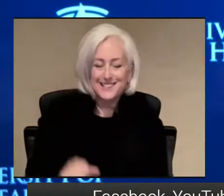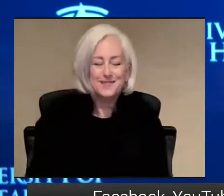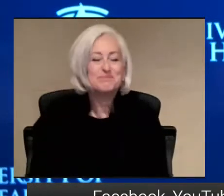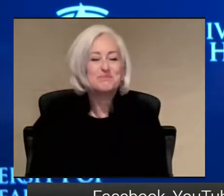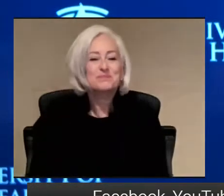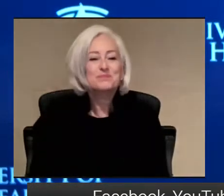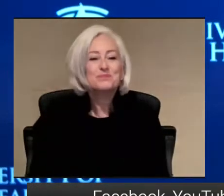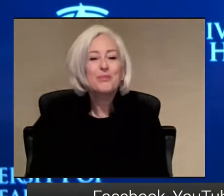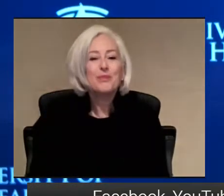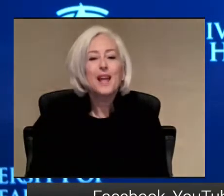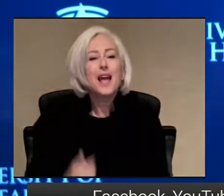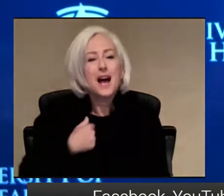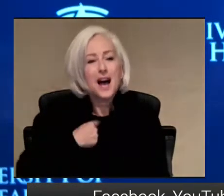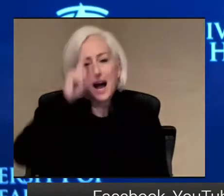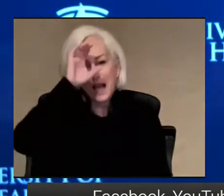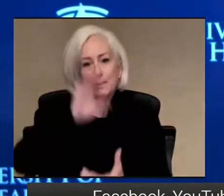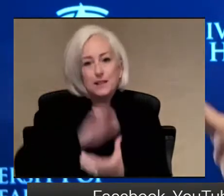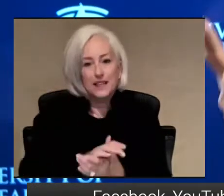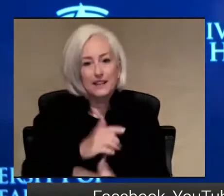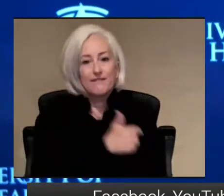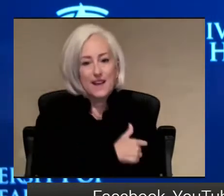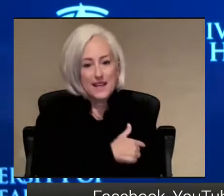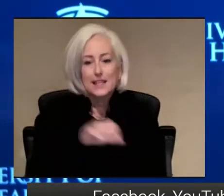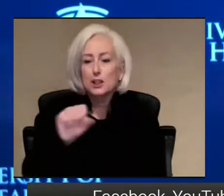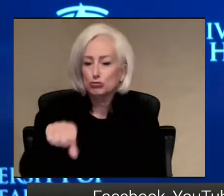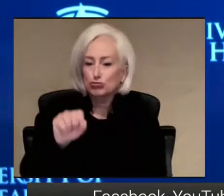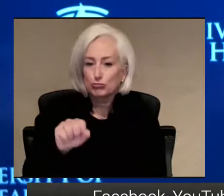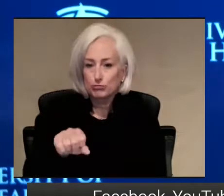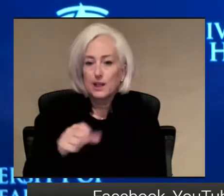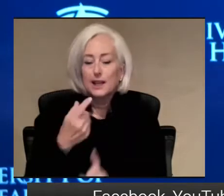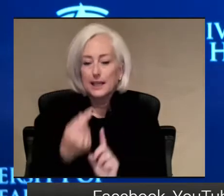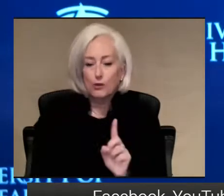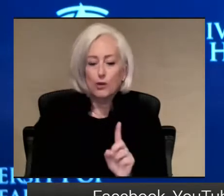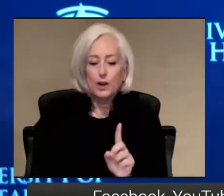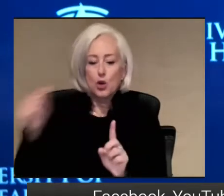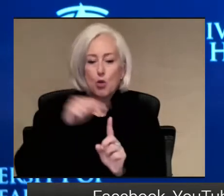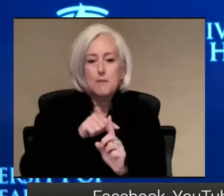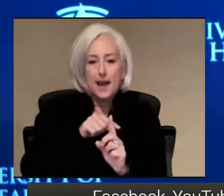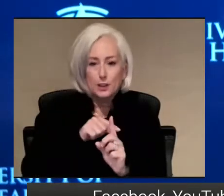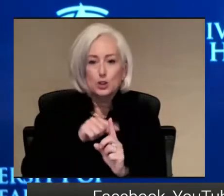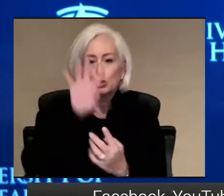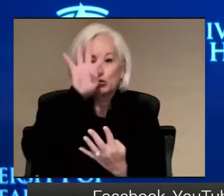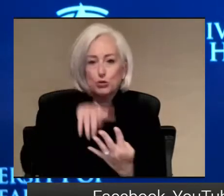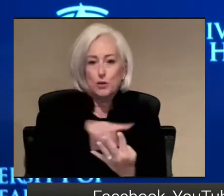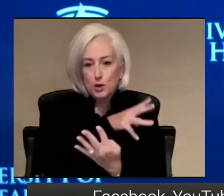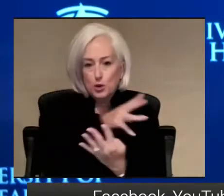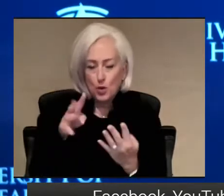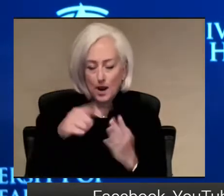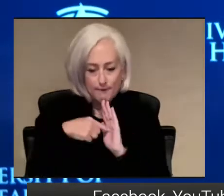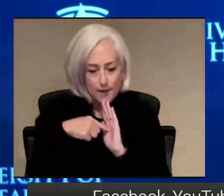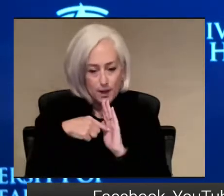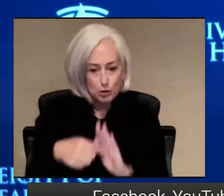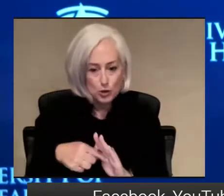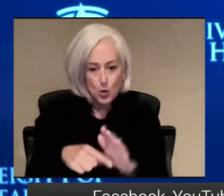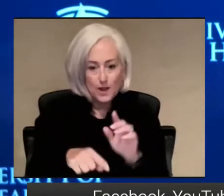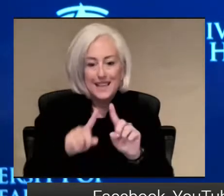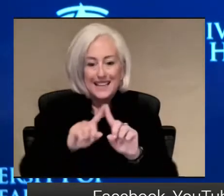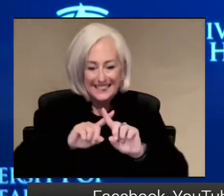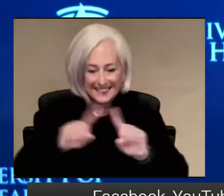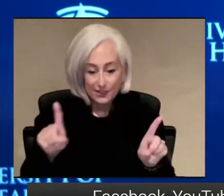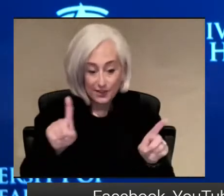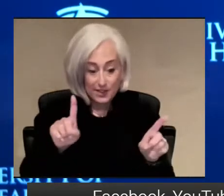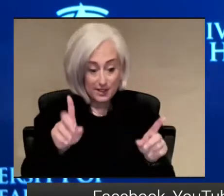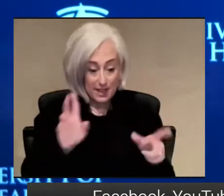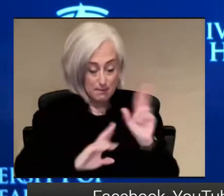do believe in vaccination, and I think if you go back to that graph that talked about the difference in death rate between those who have been